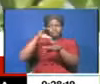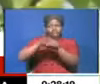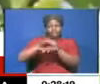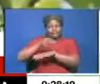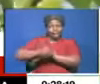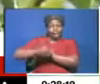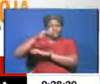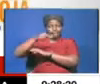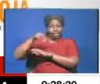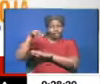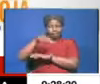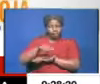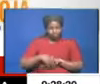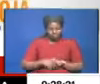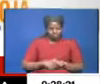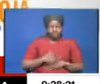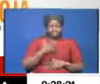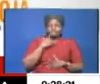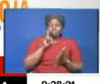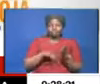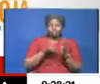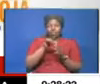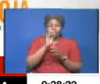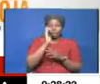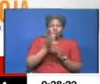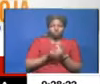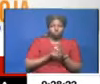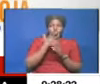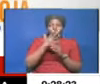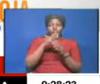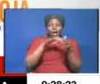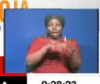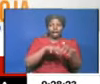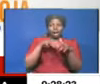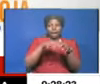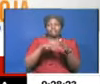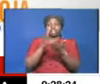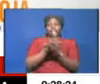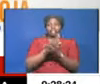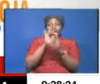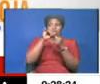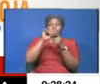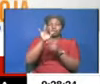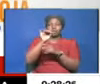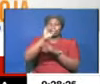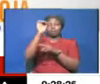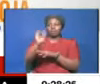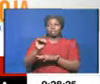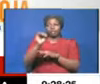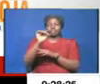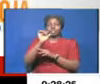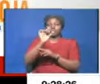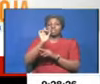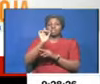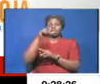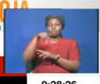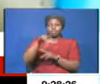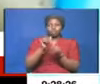zaidi. This, he says, will grow the agriculture sector to 30% of the gross domestic product, which would increase